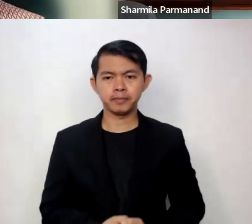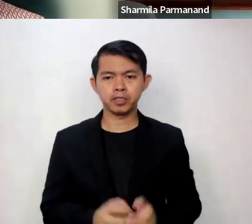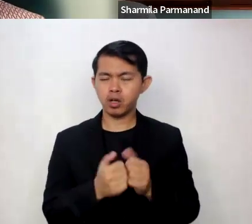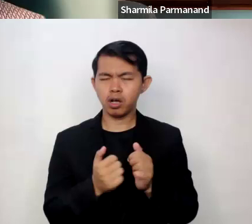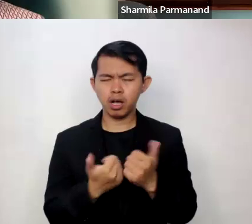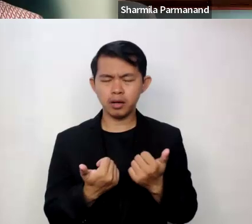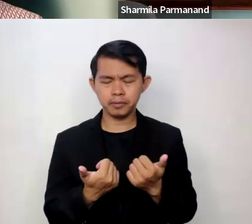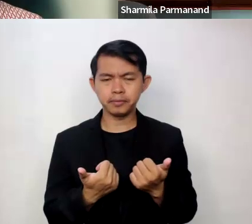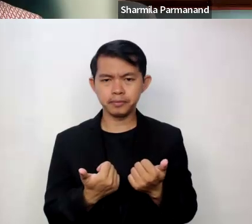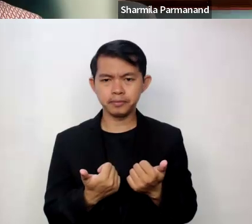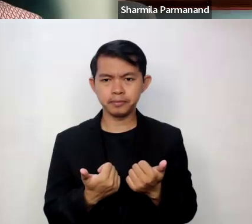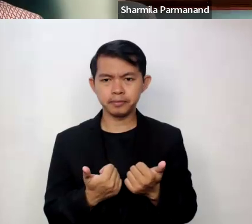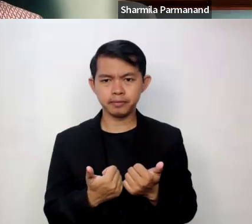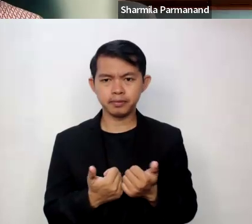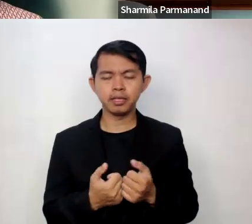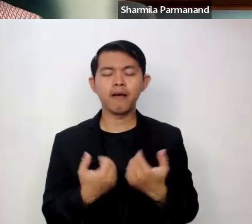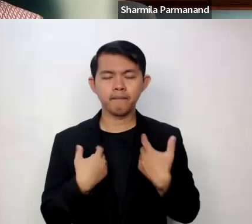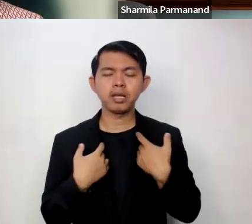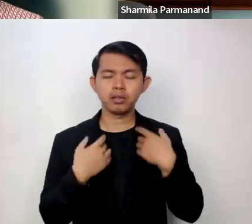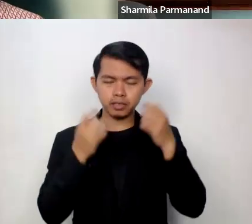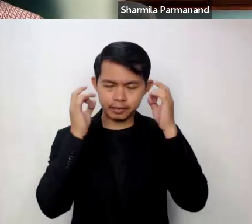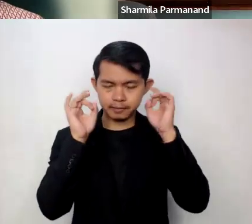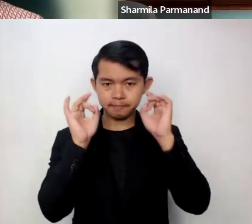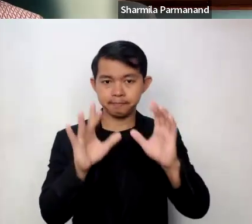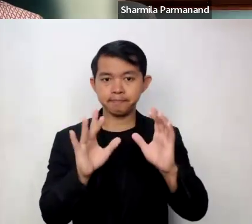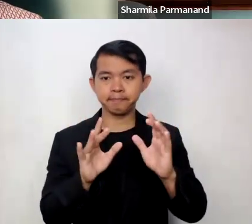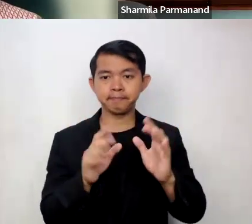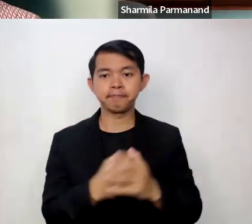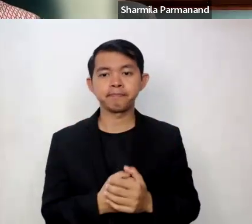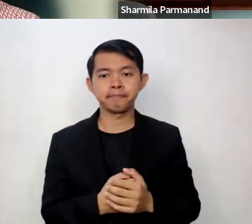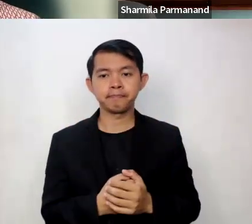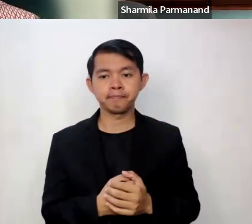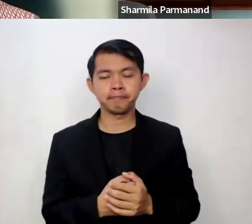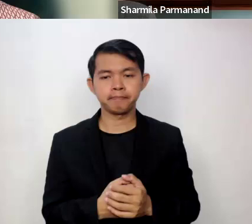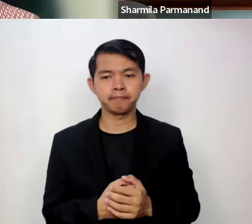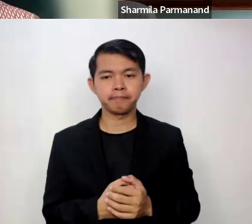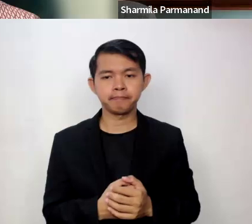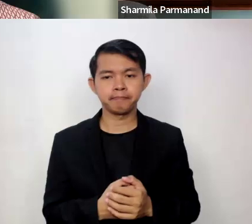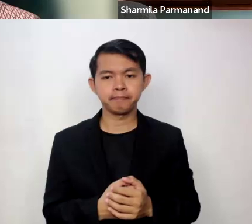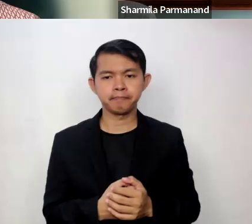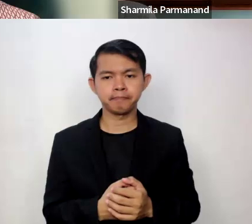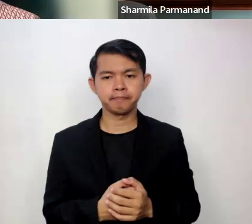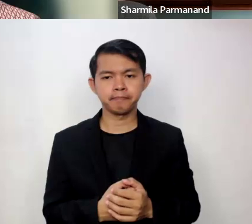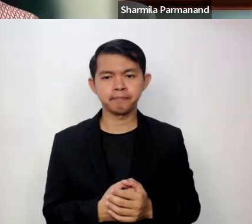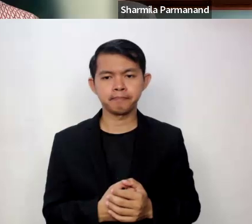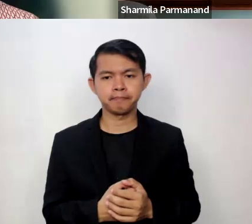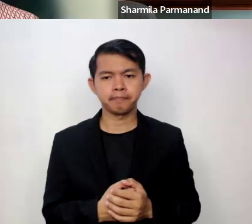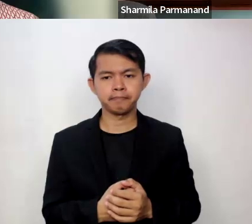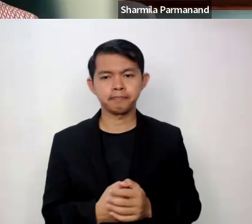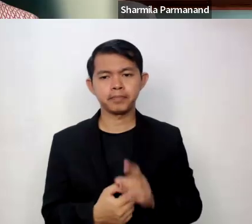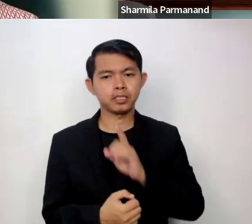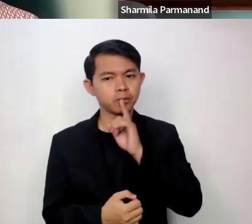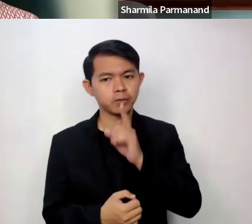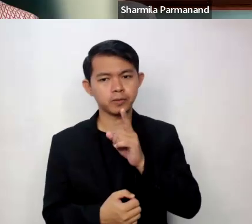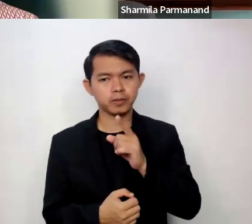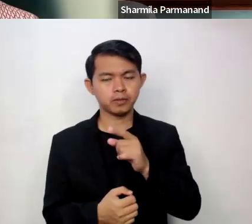Why? There's a danger of essentialism. So it's a reverse danger that I don't want to reproduce. Medyo critical nga ako of